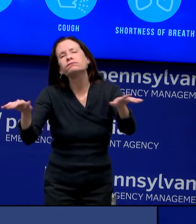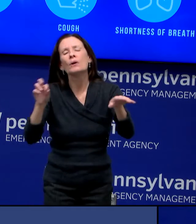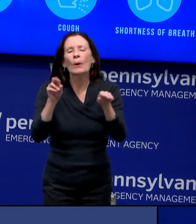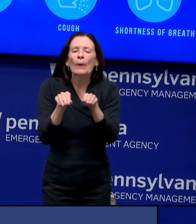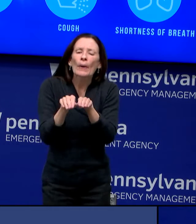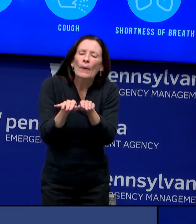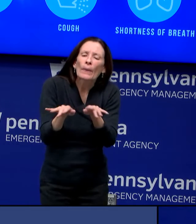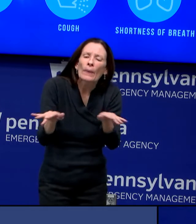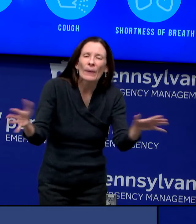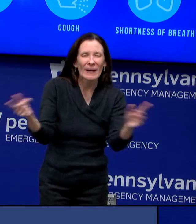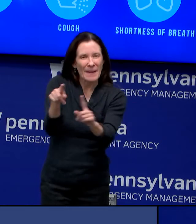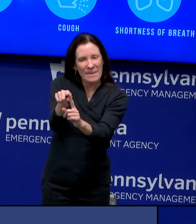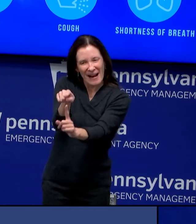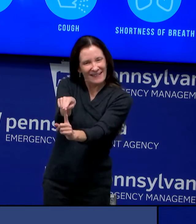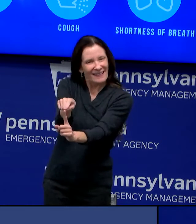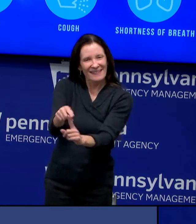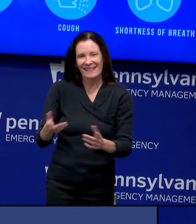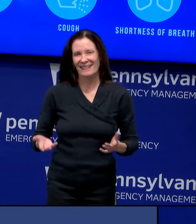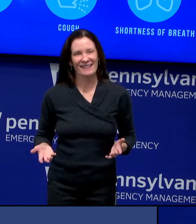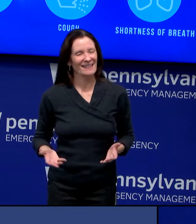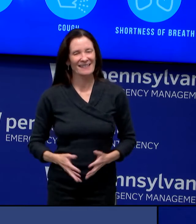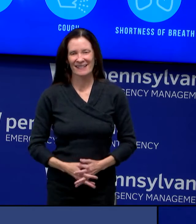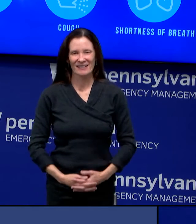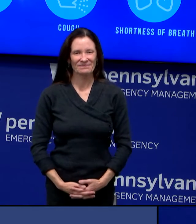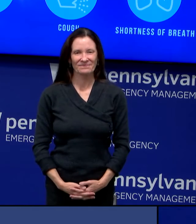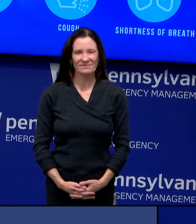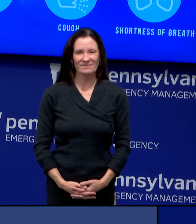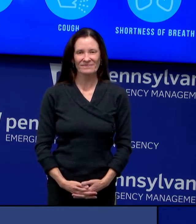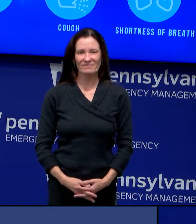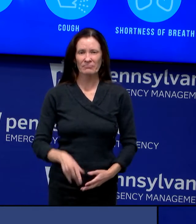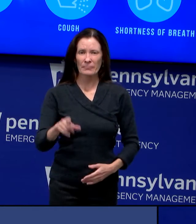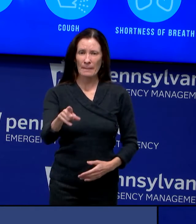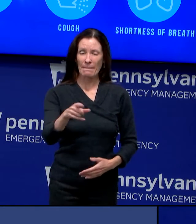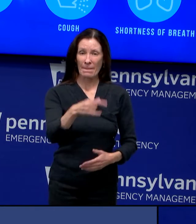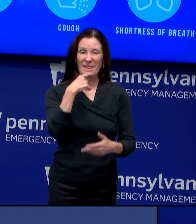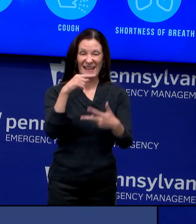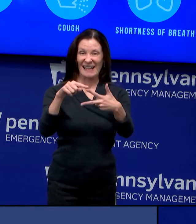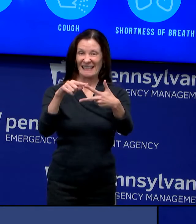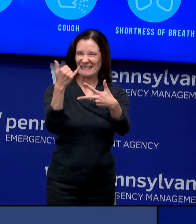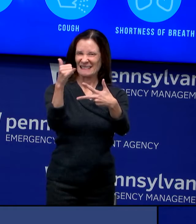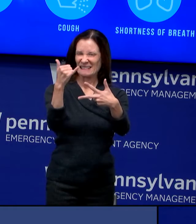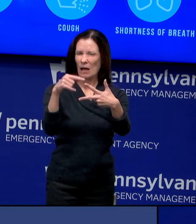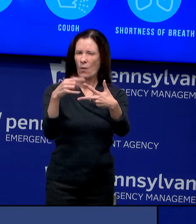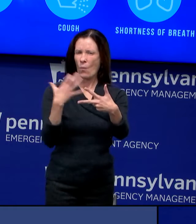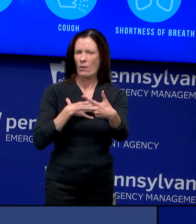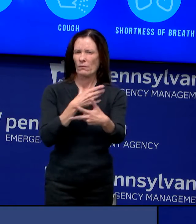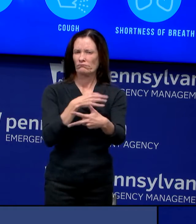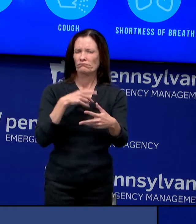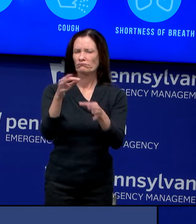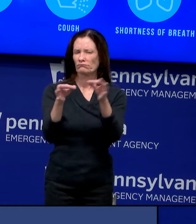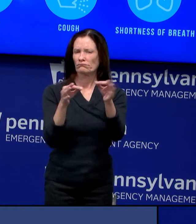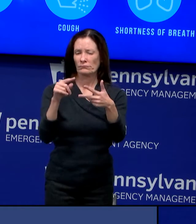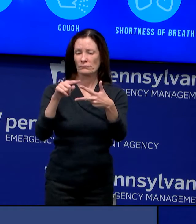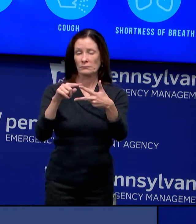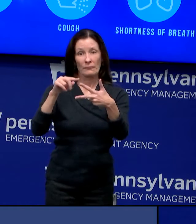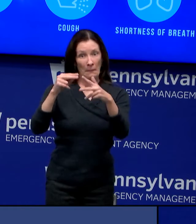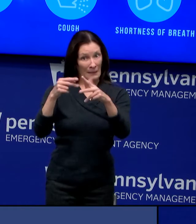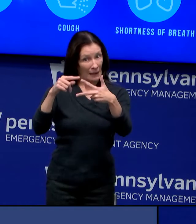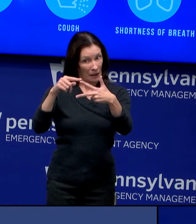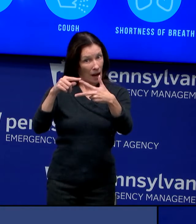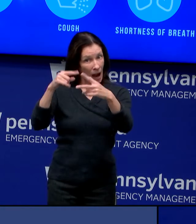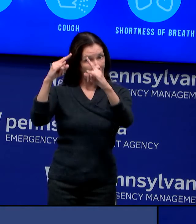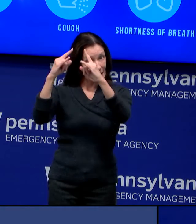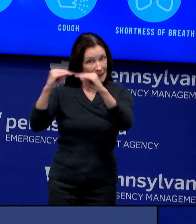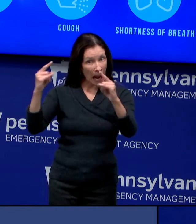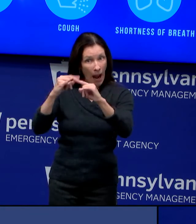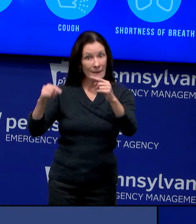under the yellow guidelines, or do these recreations fall under gyms? We have not made that determination yet. From PA